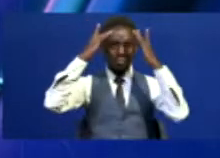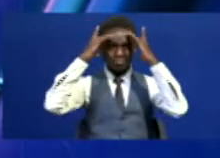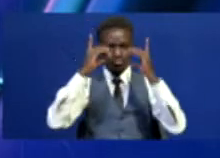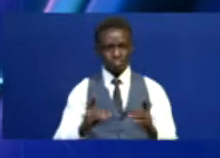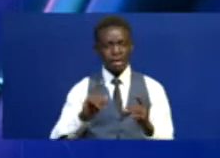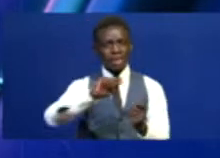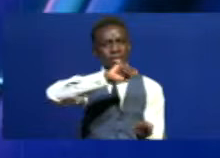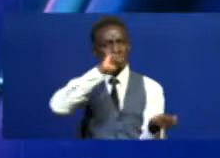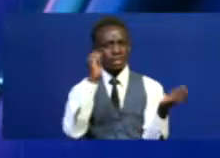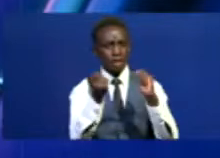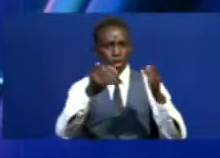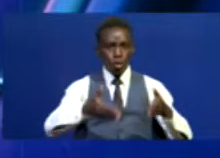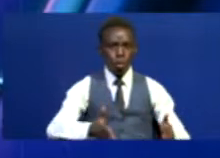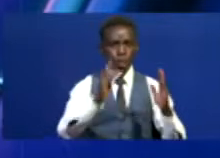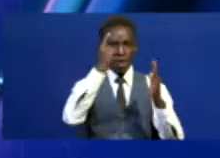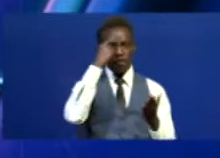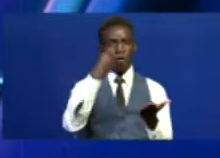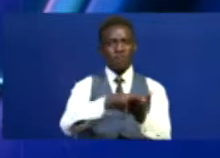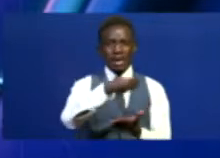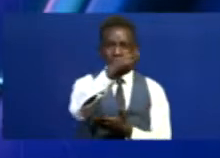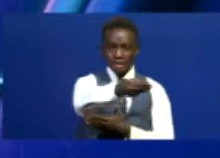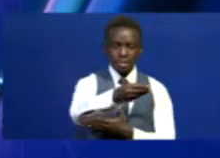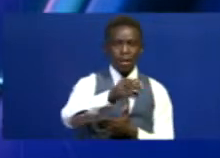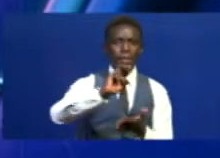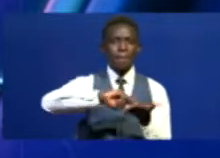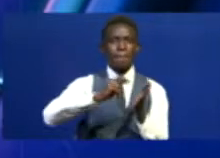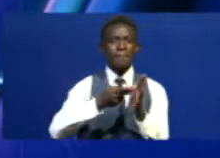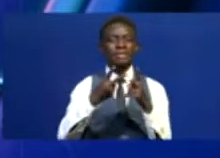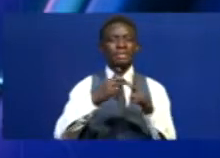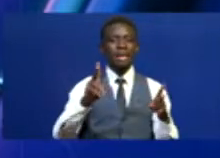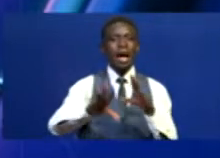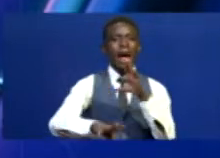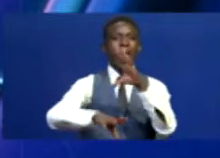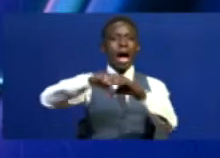is known as output-based financing, where